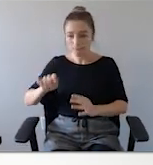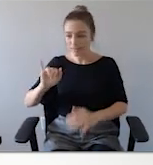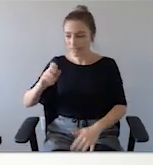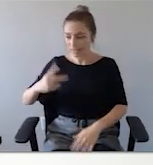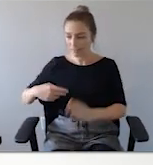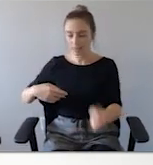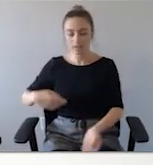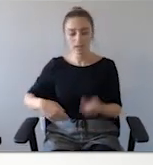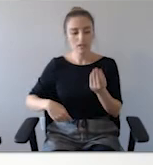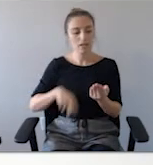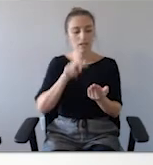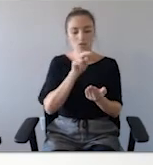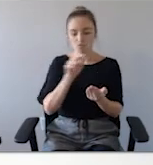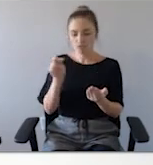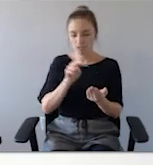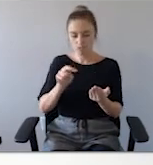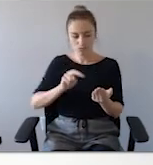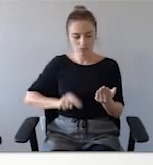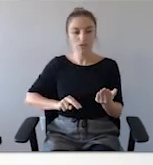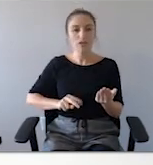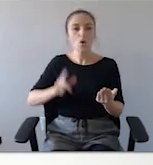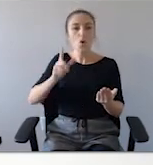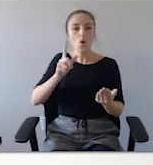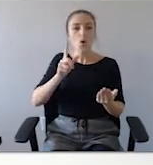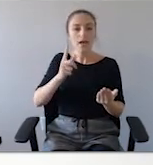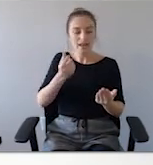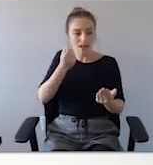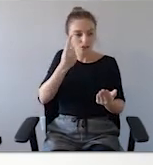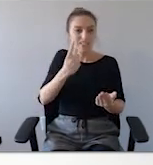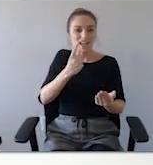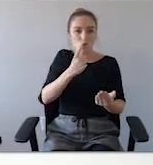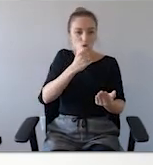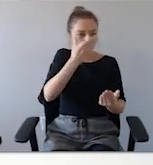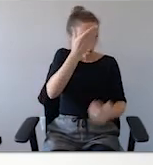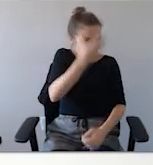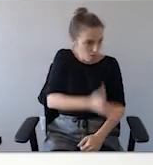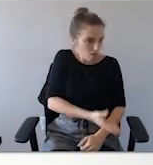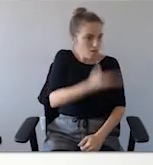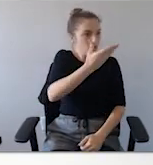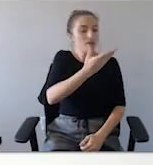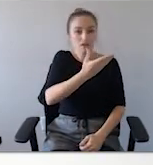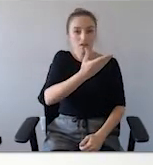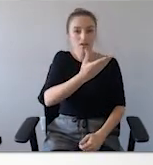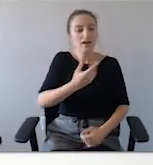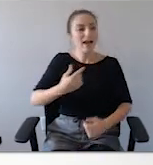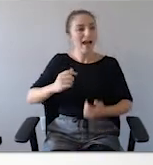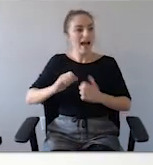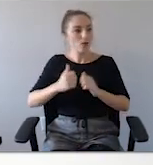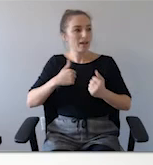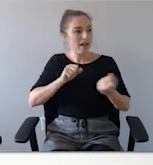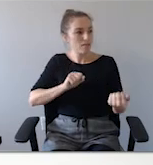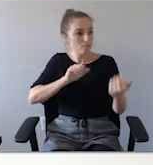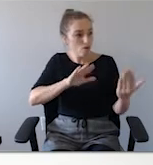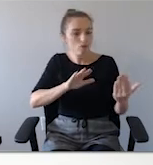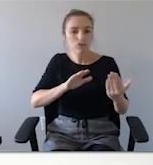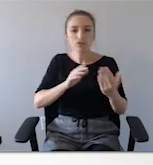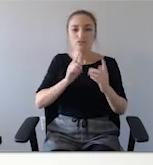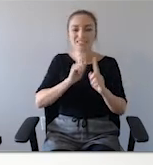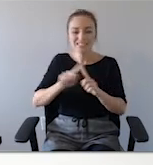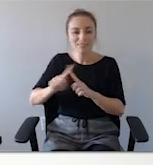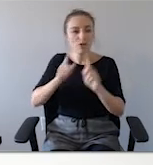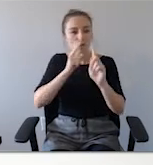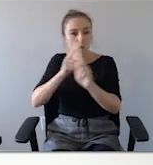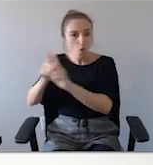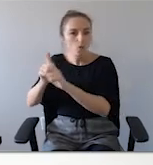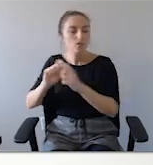who's this kid that I've never laid eyes on before, and what can they do, and what are the goals I'm working on, and how are they measurable?